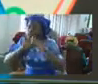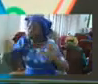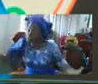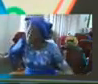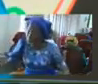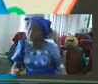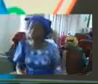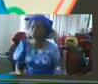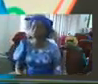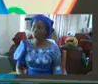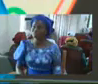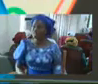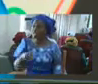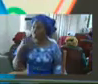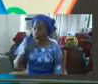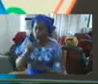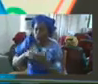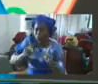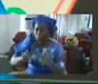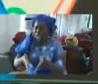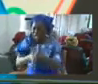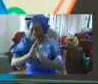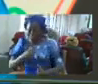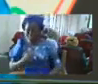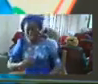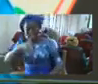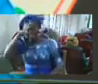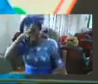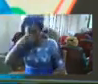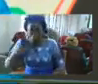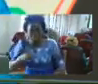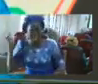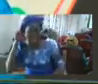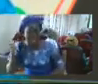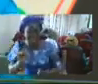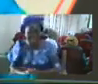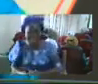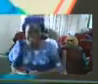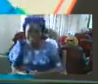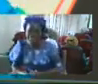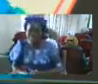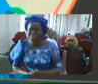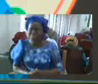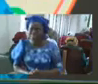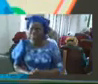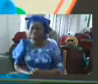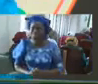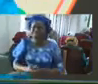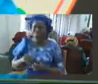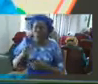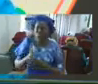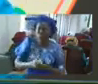said, some people ask me, Daddy, we hear that several nights you just go about in the night,